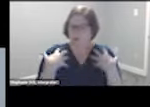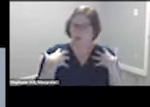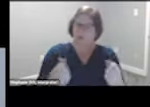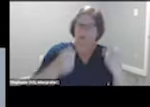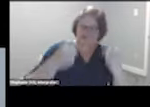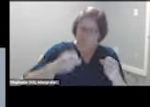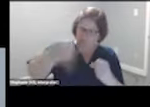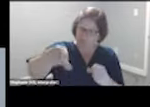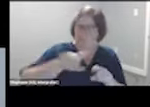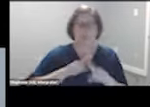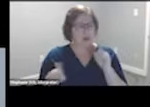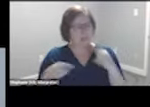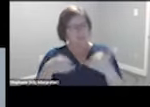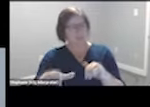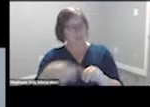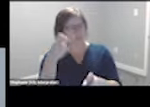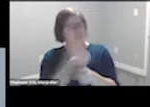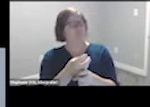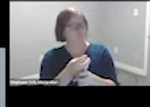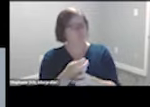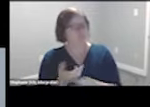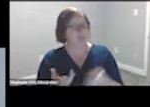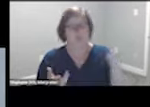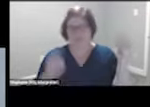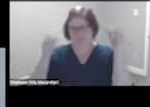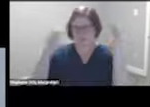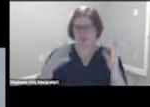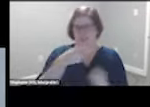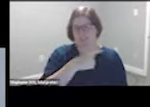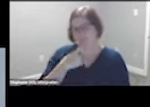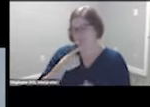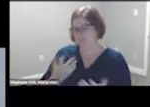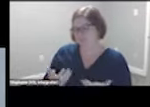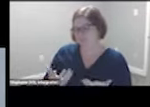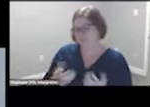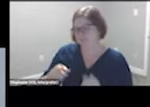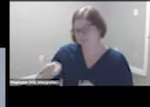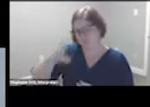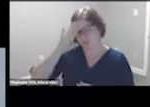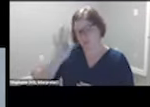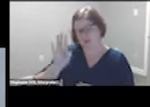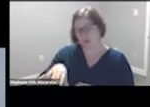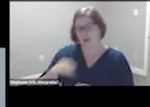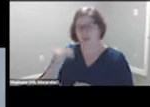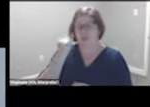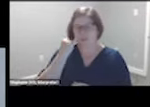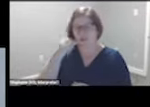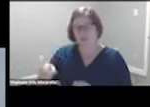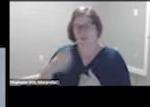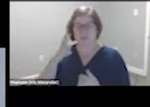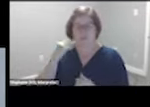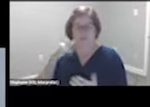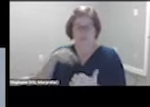perfect body? It's really tough for us. And then instructor told me, like, you know what, if you face this situation